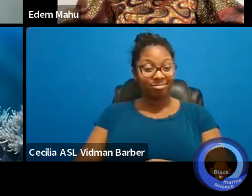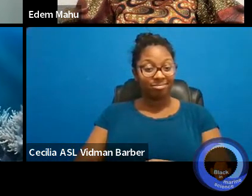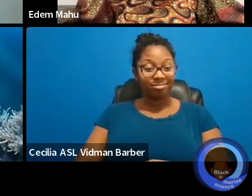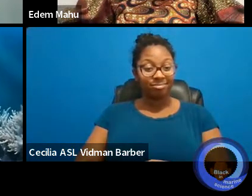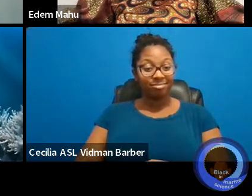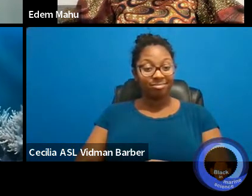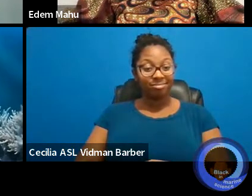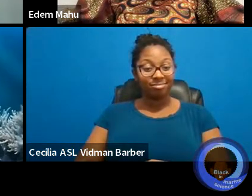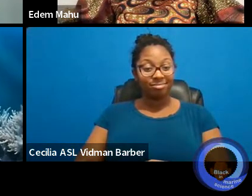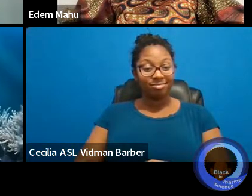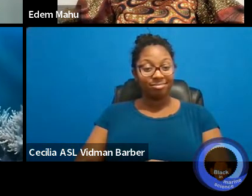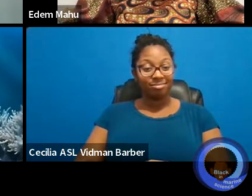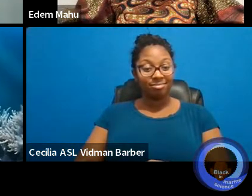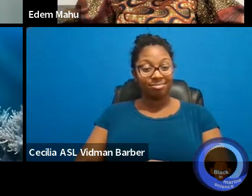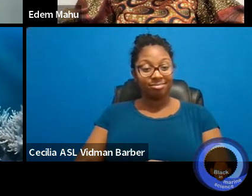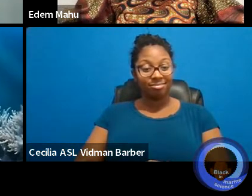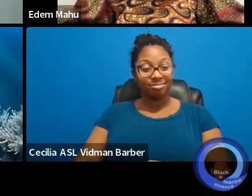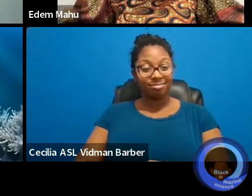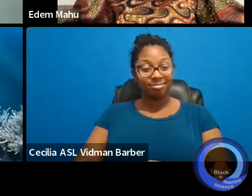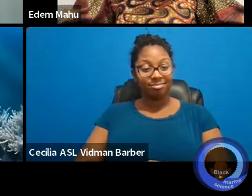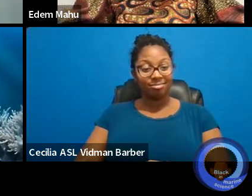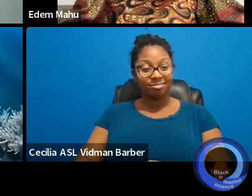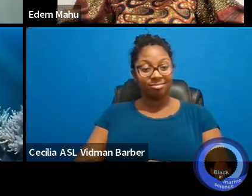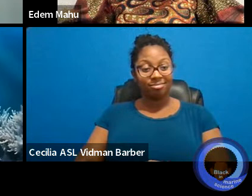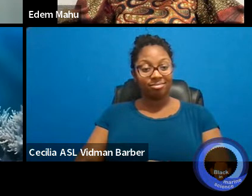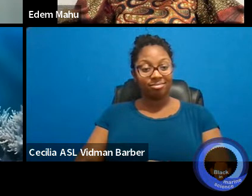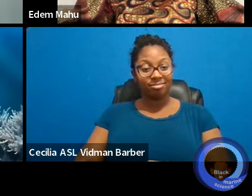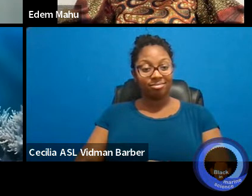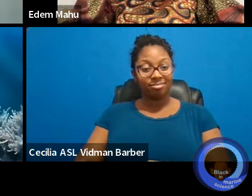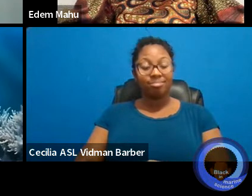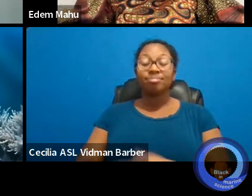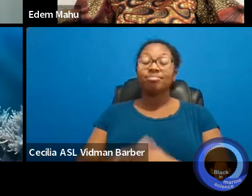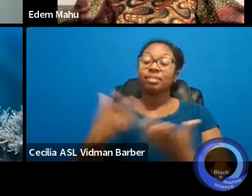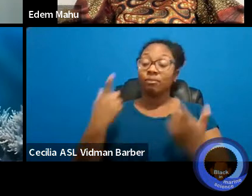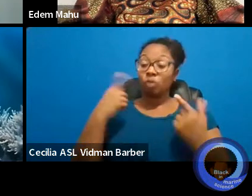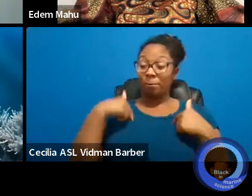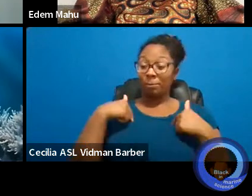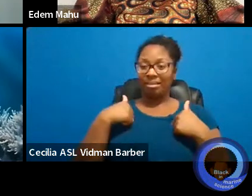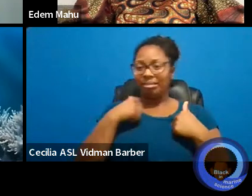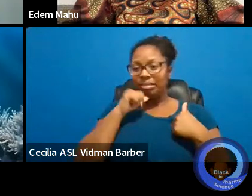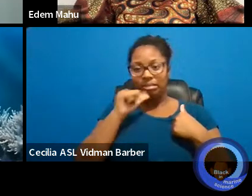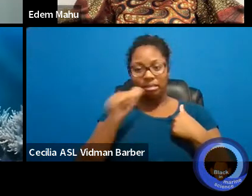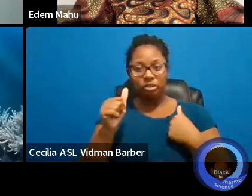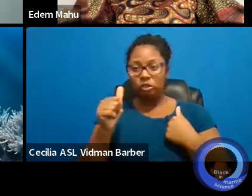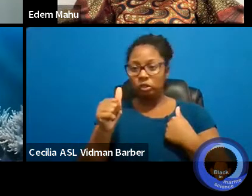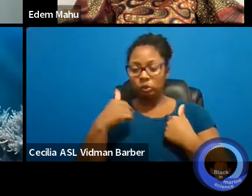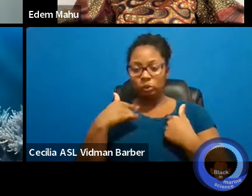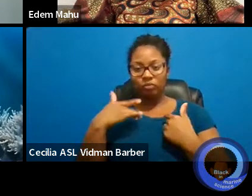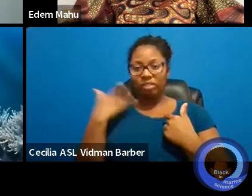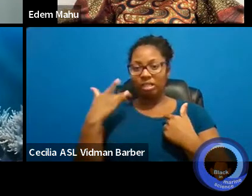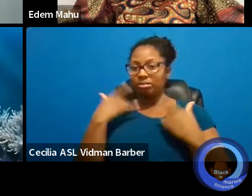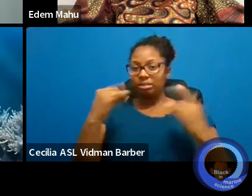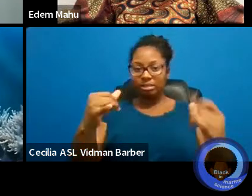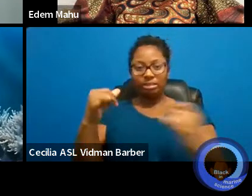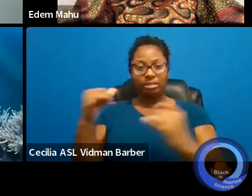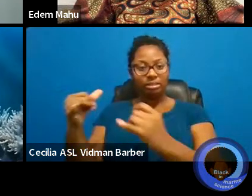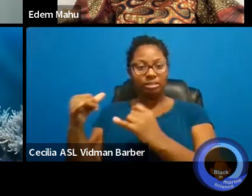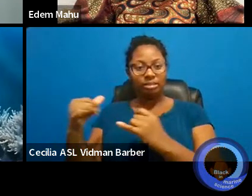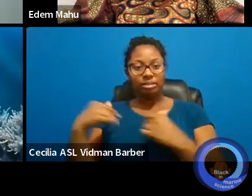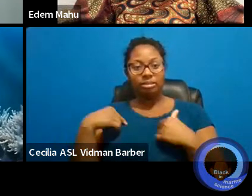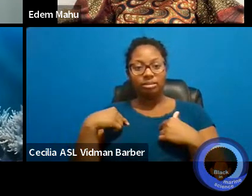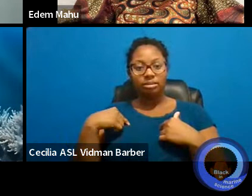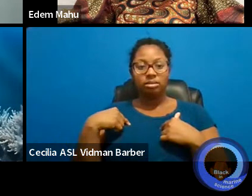Well, unfortunately for me, I don't share the challenges that most have expressed, because I've not had the chance to travel for most